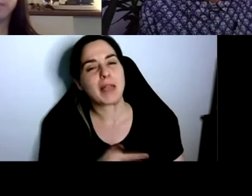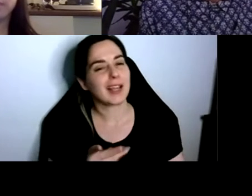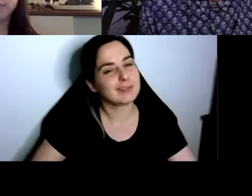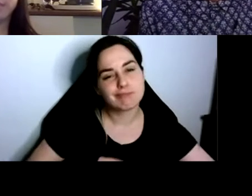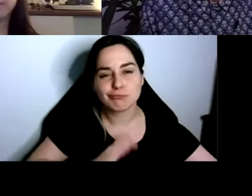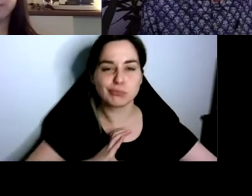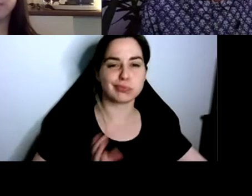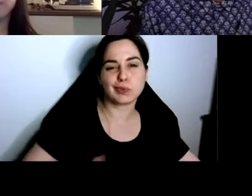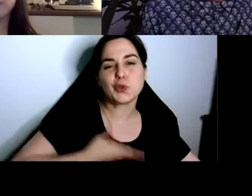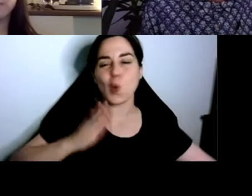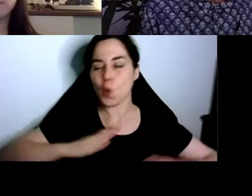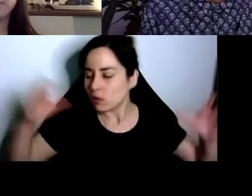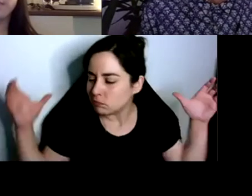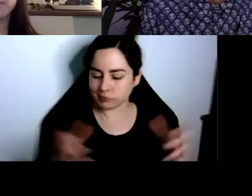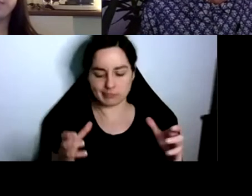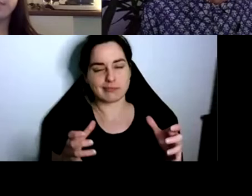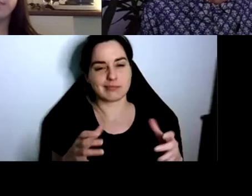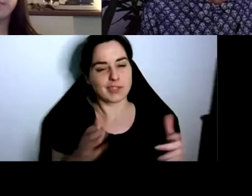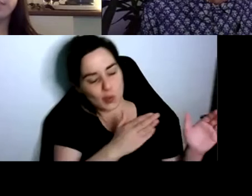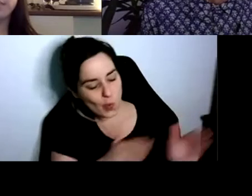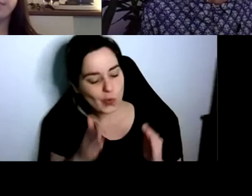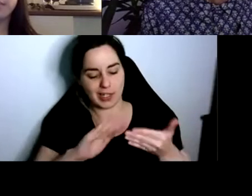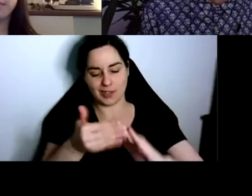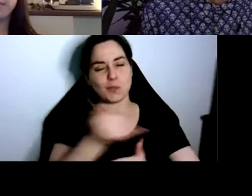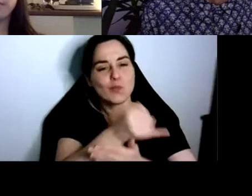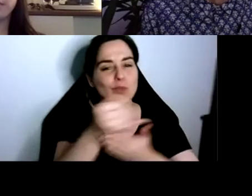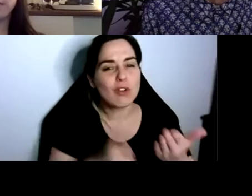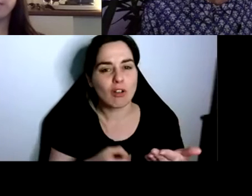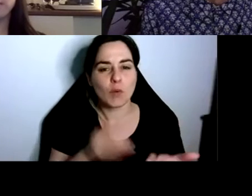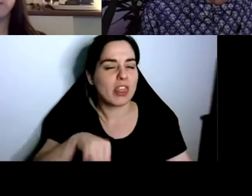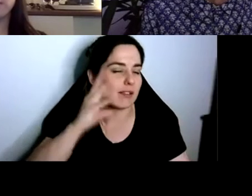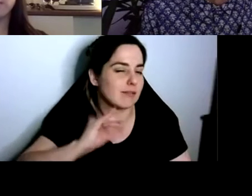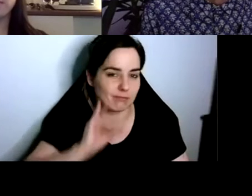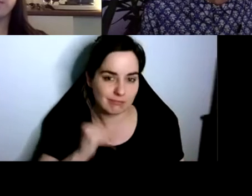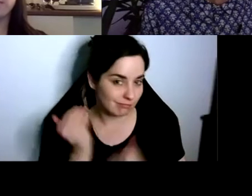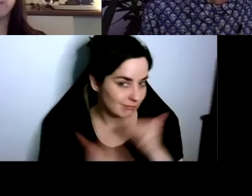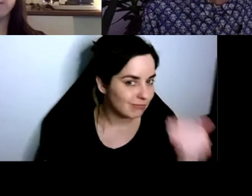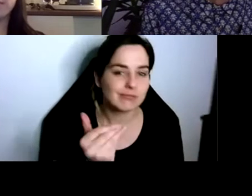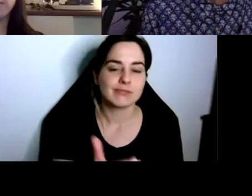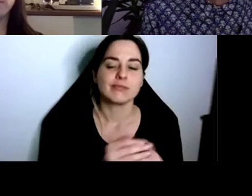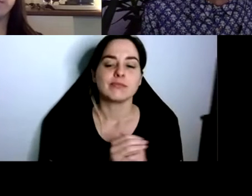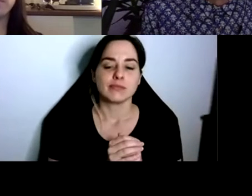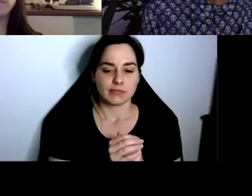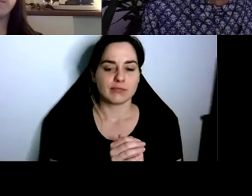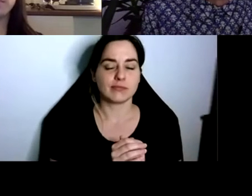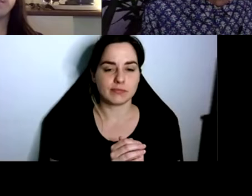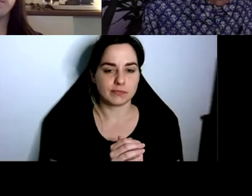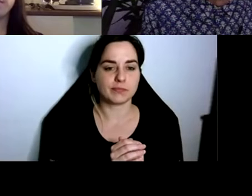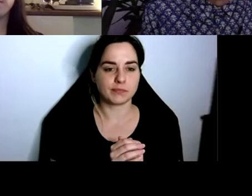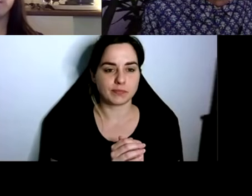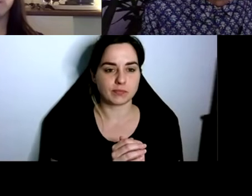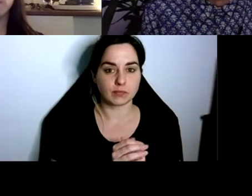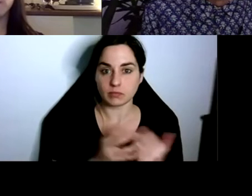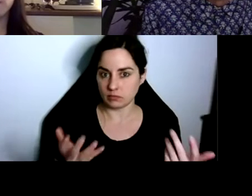it means to organize community arts. And we've been able to ask ourselves, like, do we